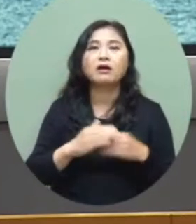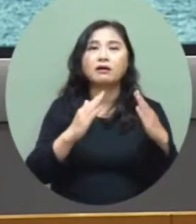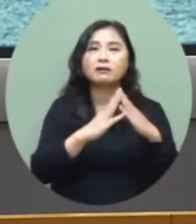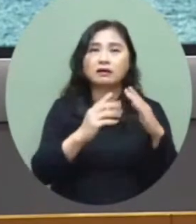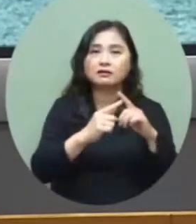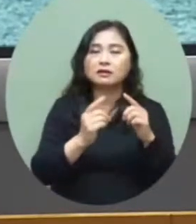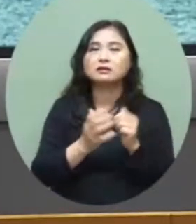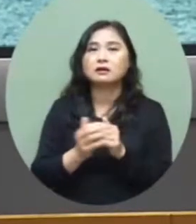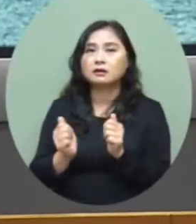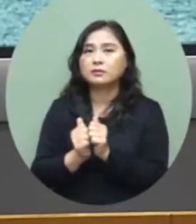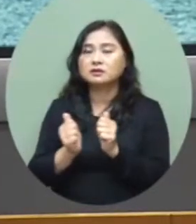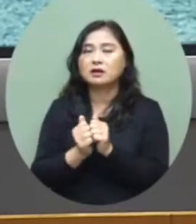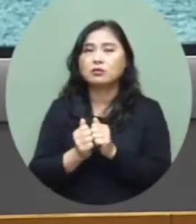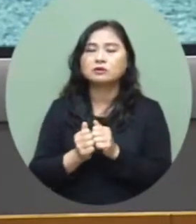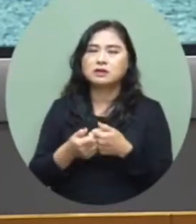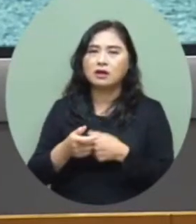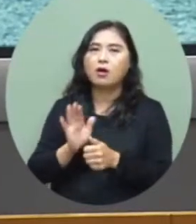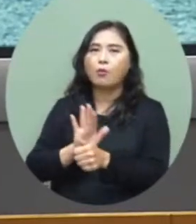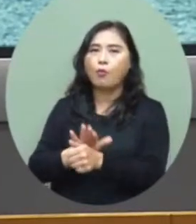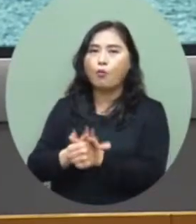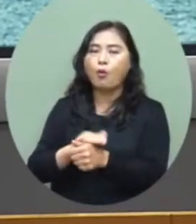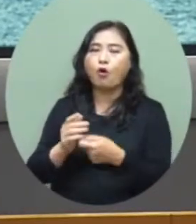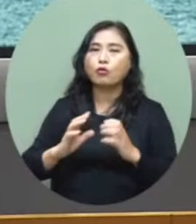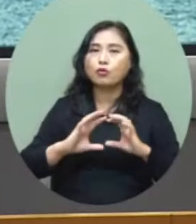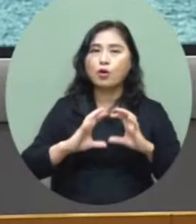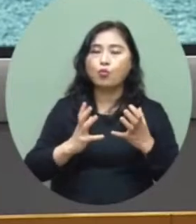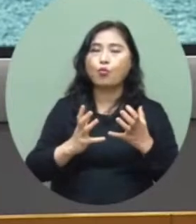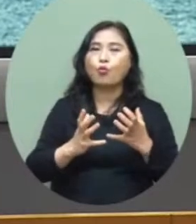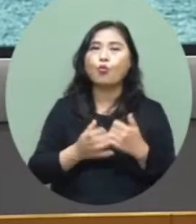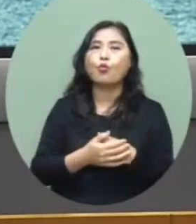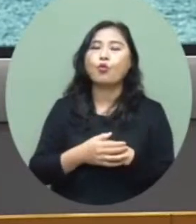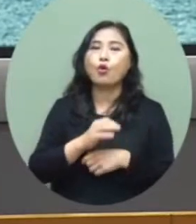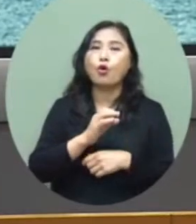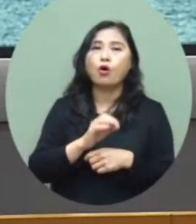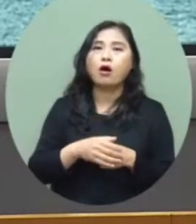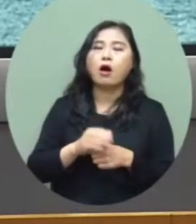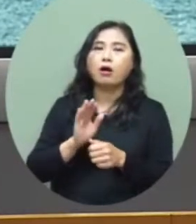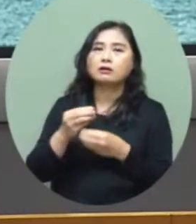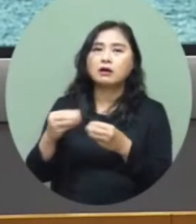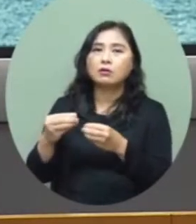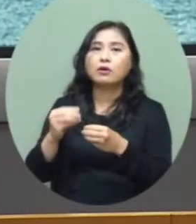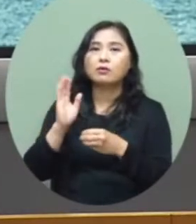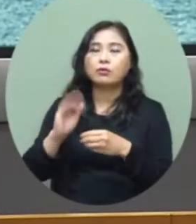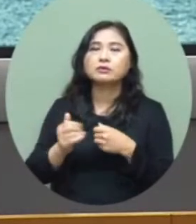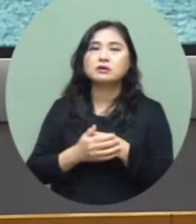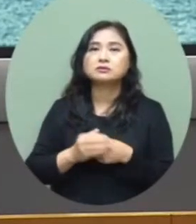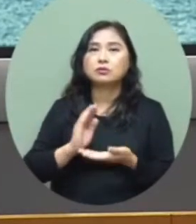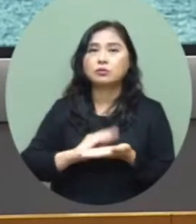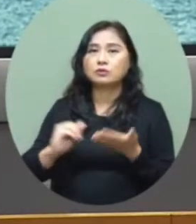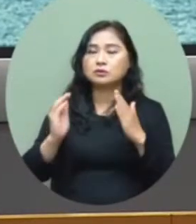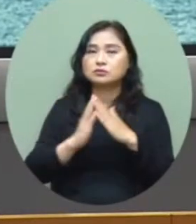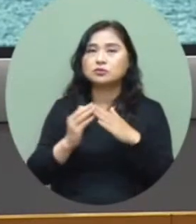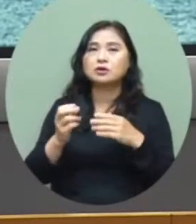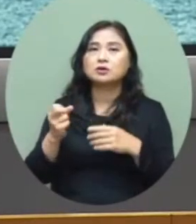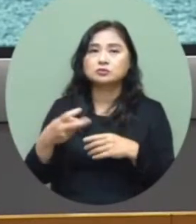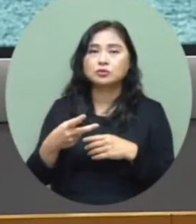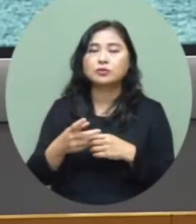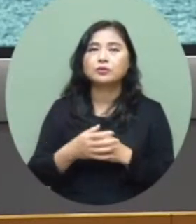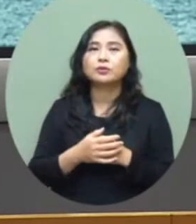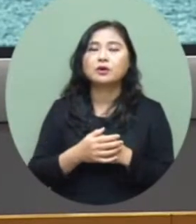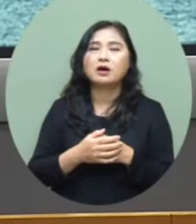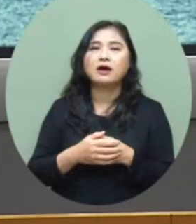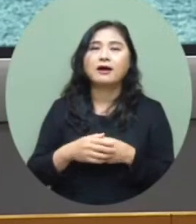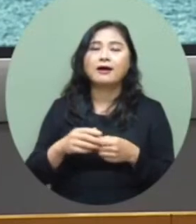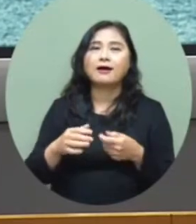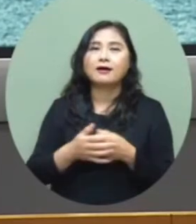system. And if elders have any difficulties, then of course their friends and relatives or family members can also help them. As they